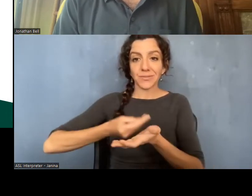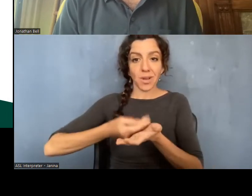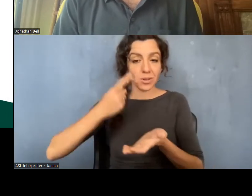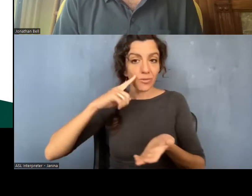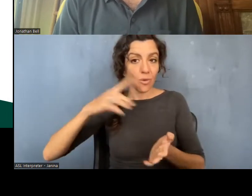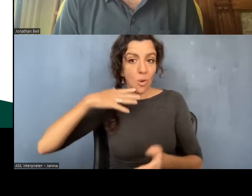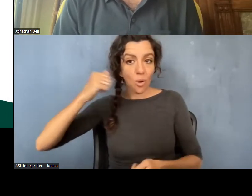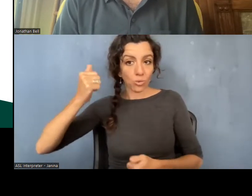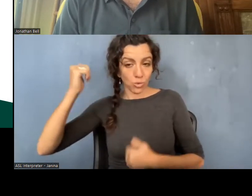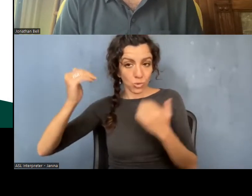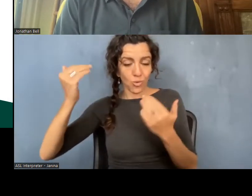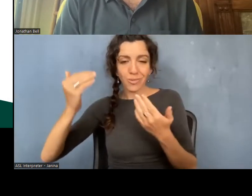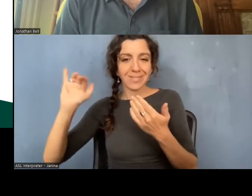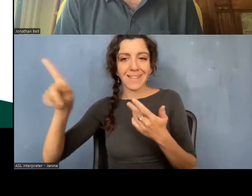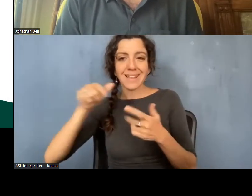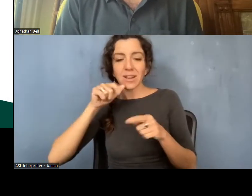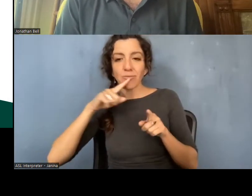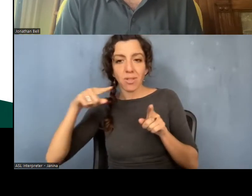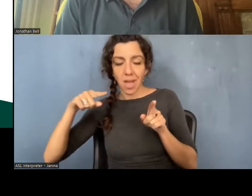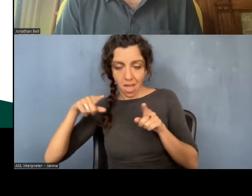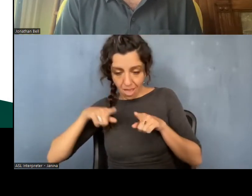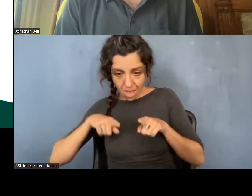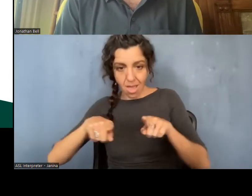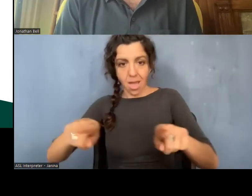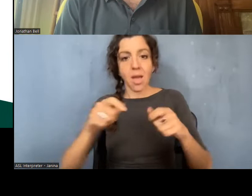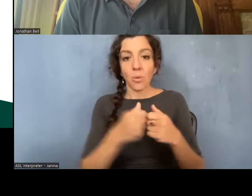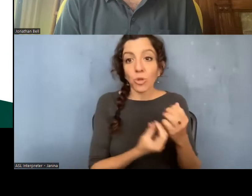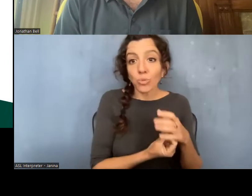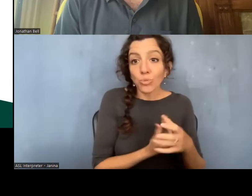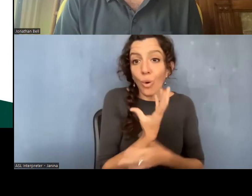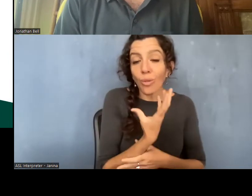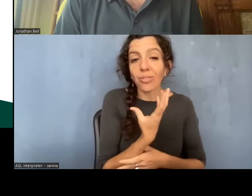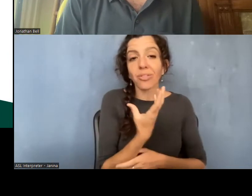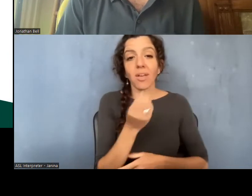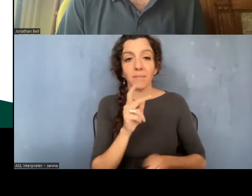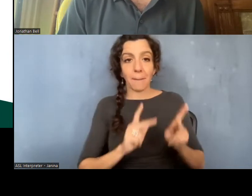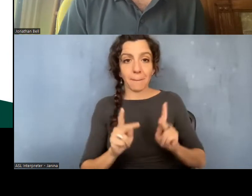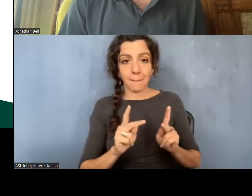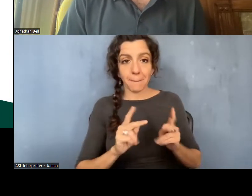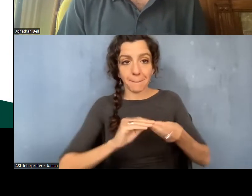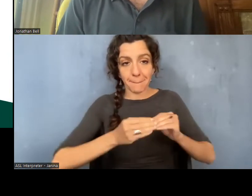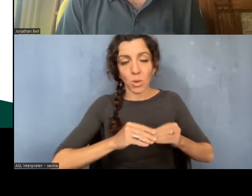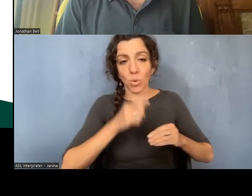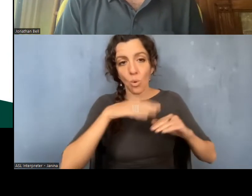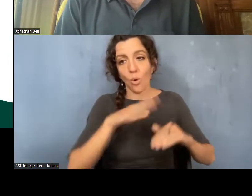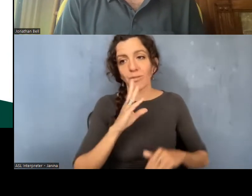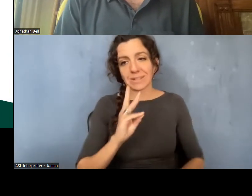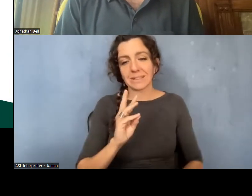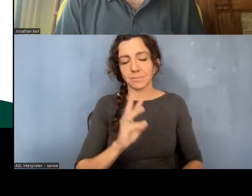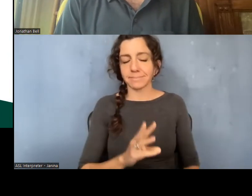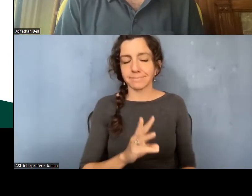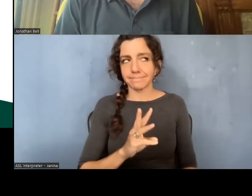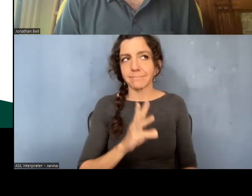not kept pace with the growth in the population of people over the age of 60. Next slide,